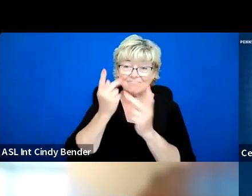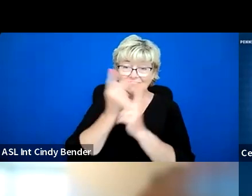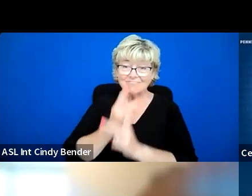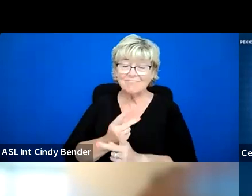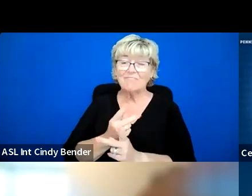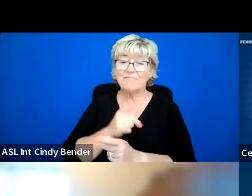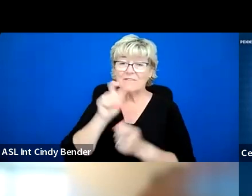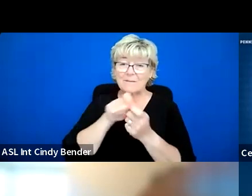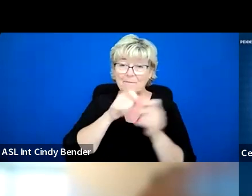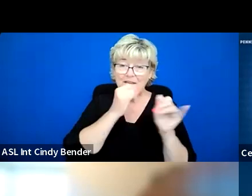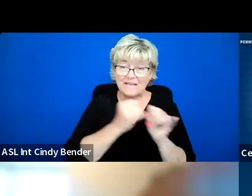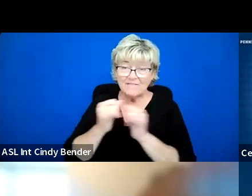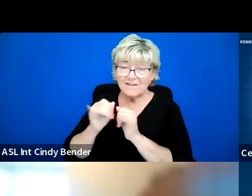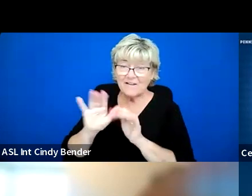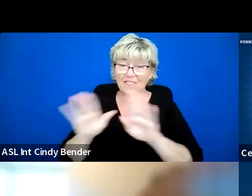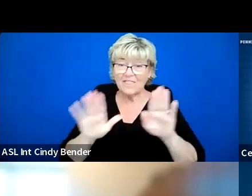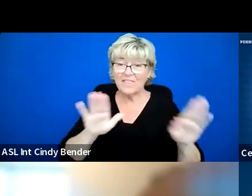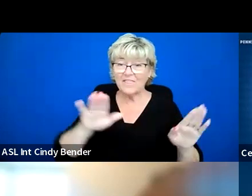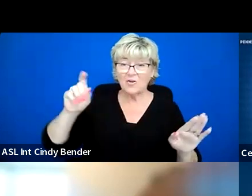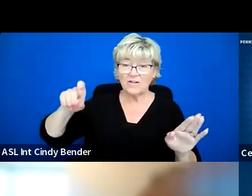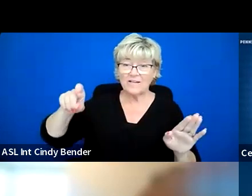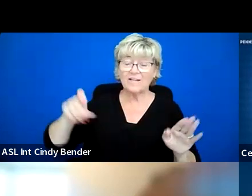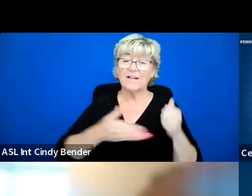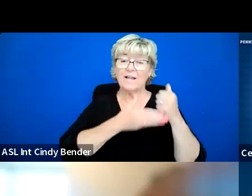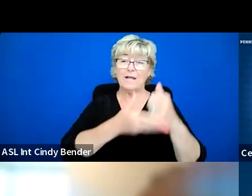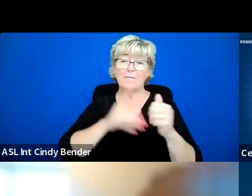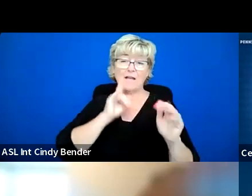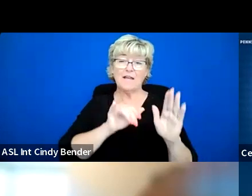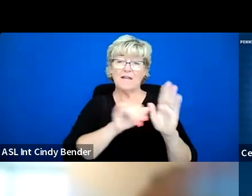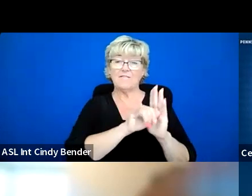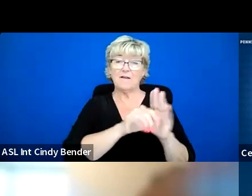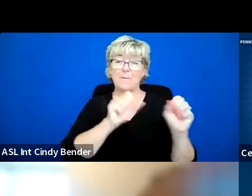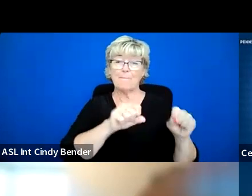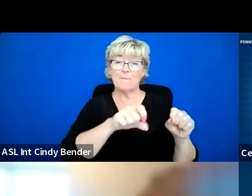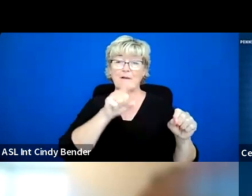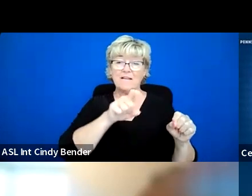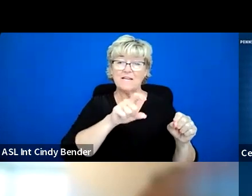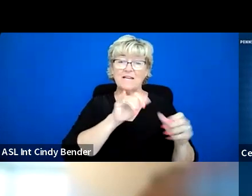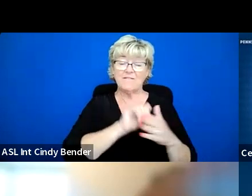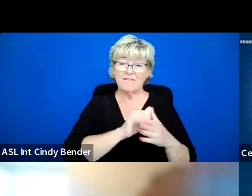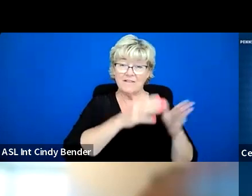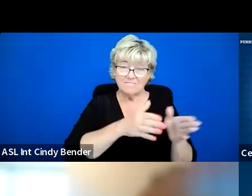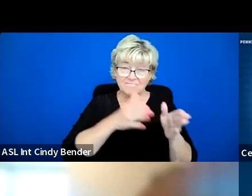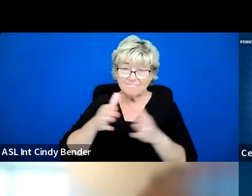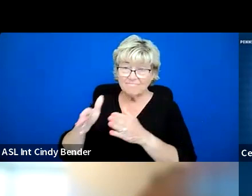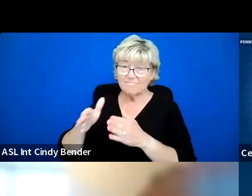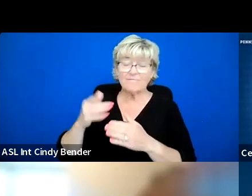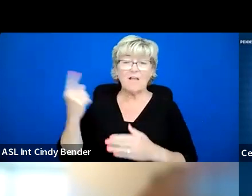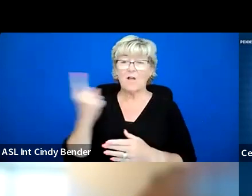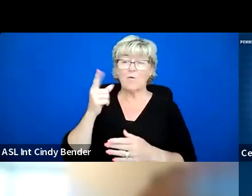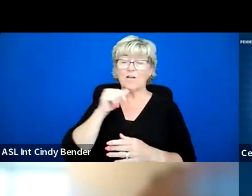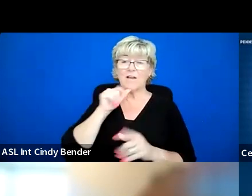specific individual needs. And it helps them identify the possible needs of individual clients, because some things aren't always as